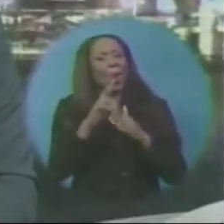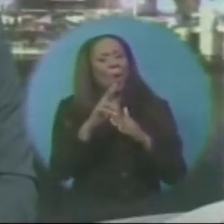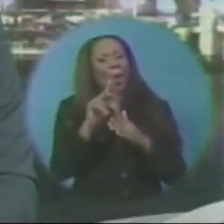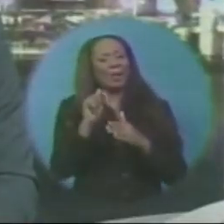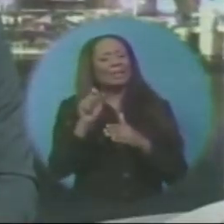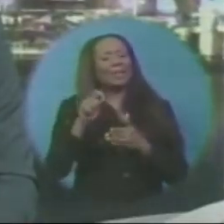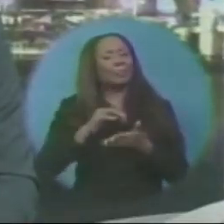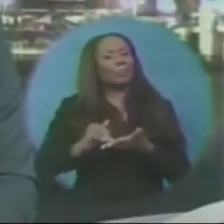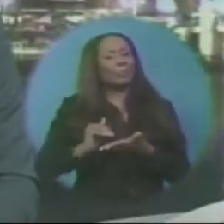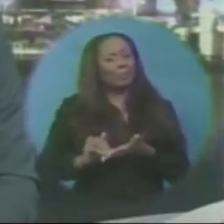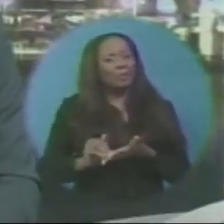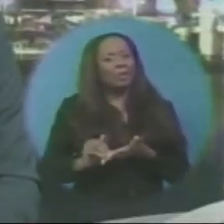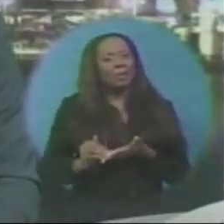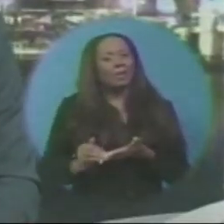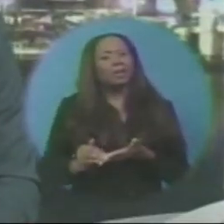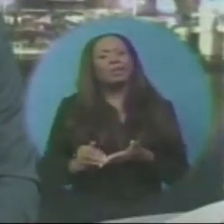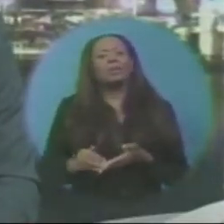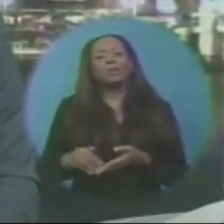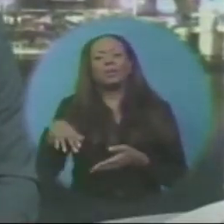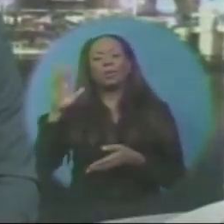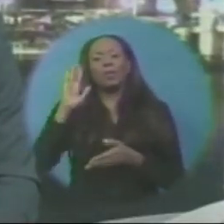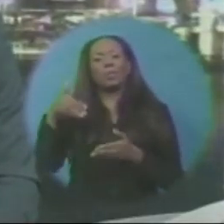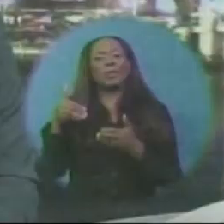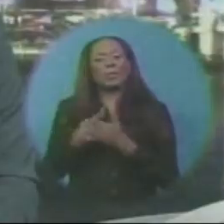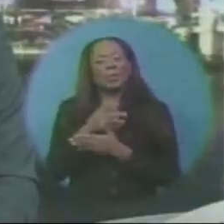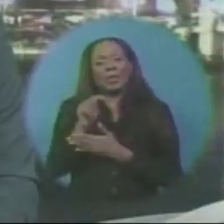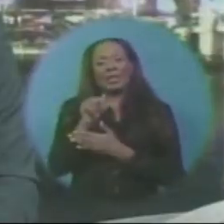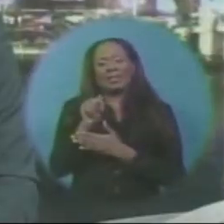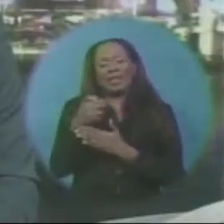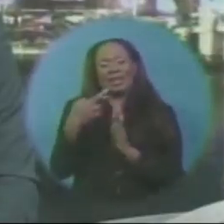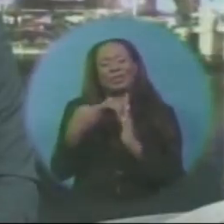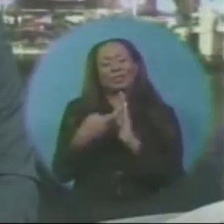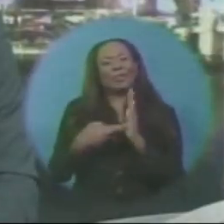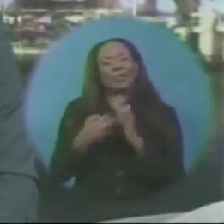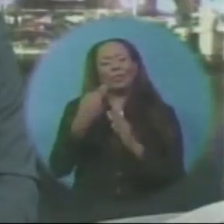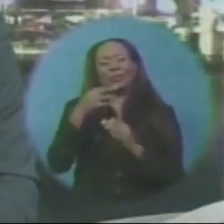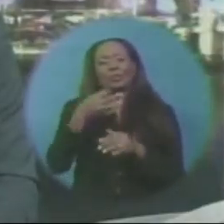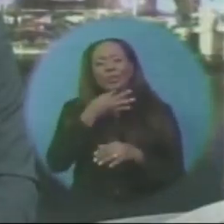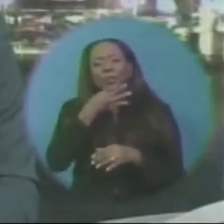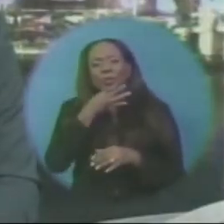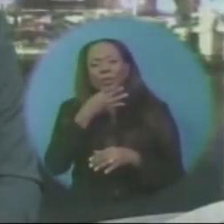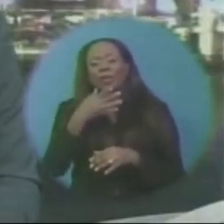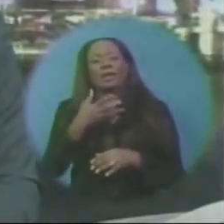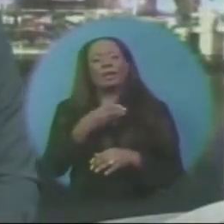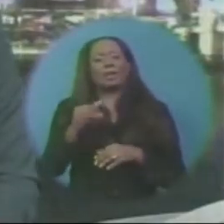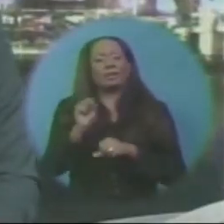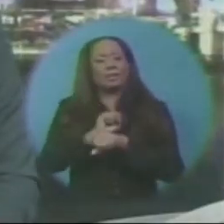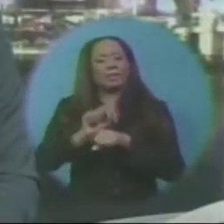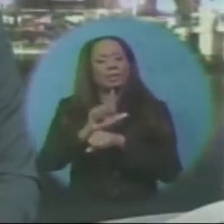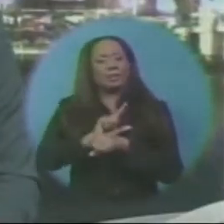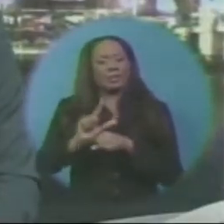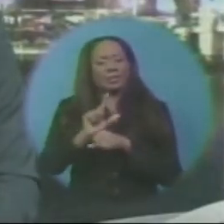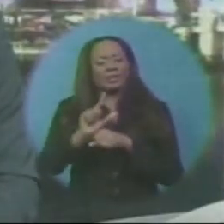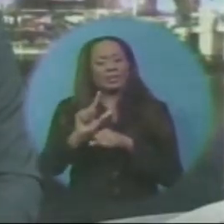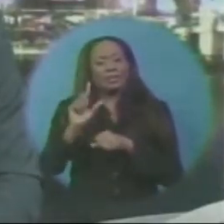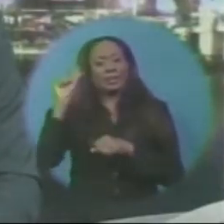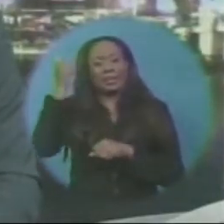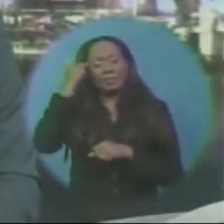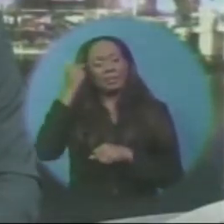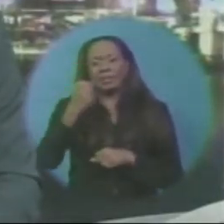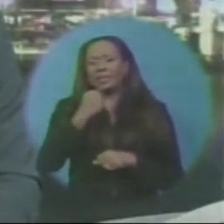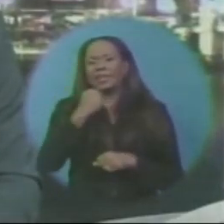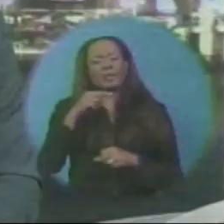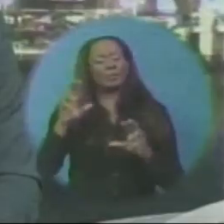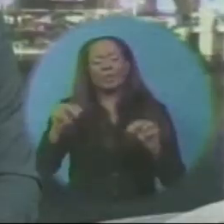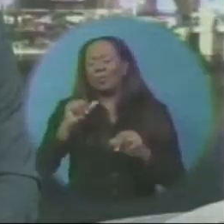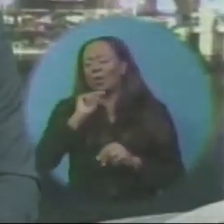be unveiled in the new budget and denied that the island is a tax haven. He says Castries has complied with all the requirements of